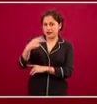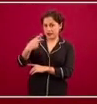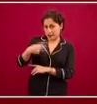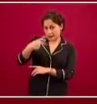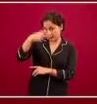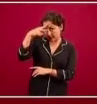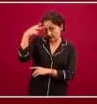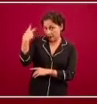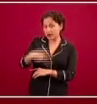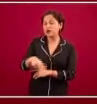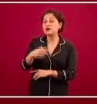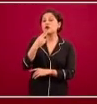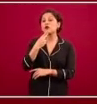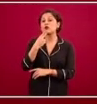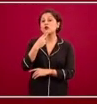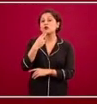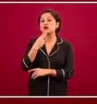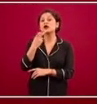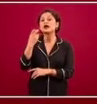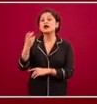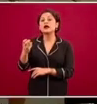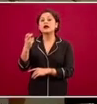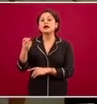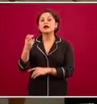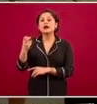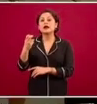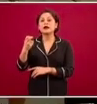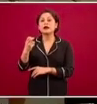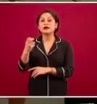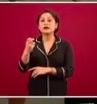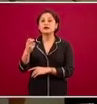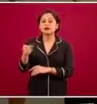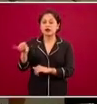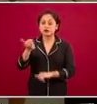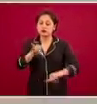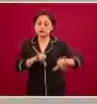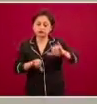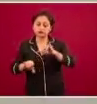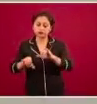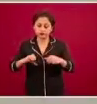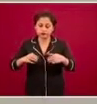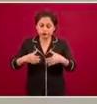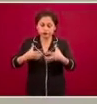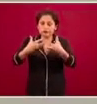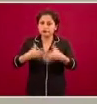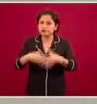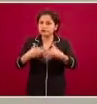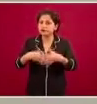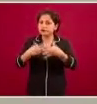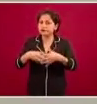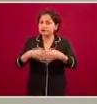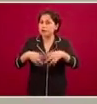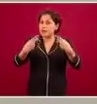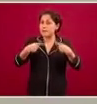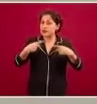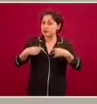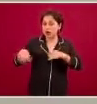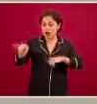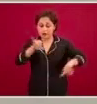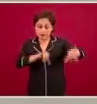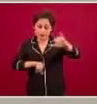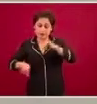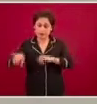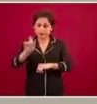conflate these fast tests with PCR tests that are reduced time tests that